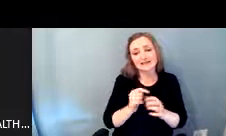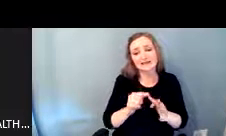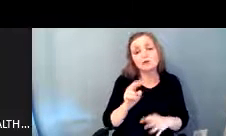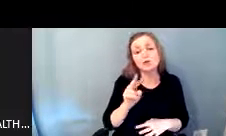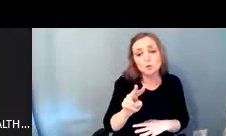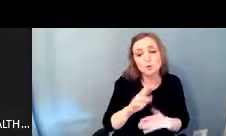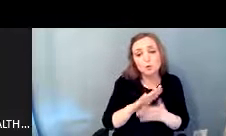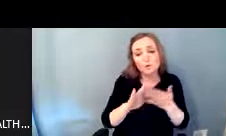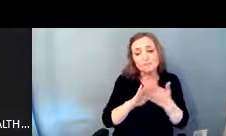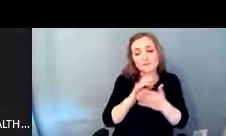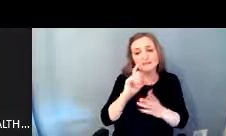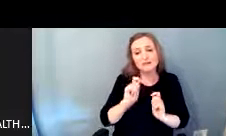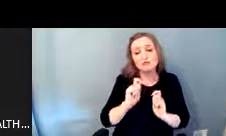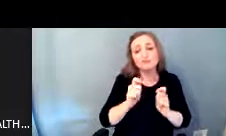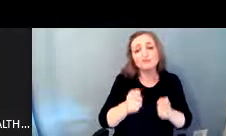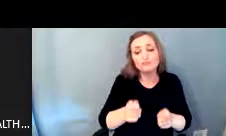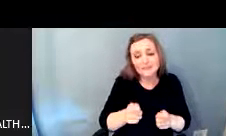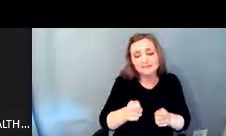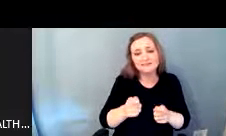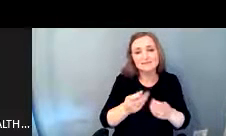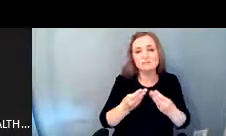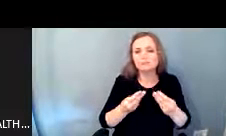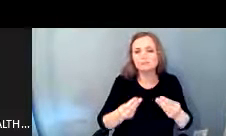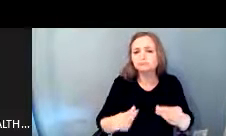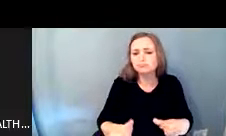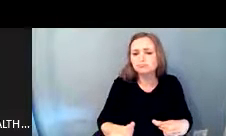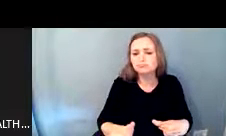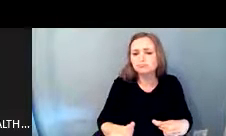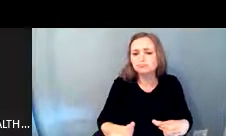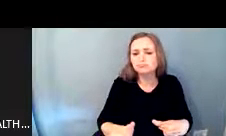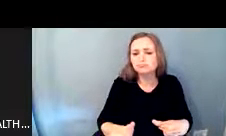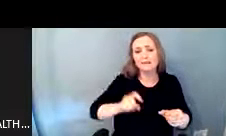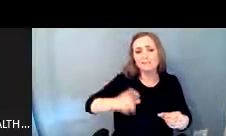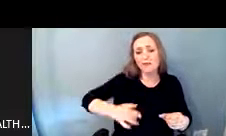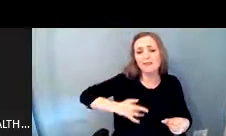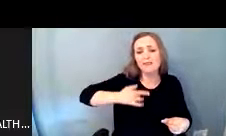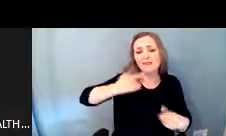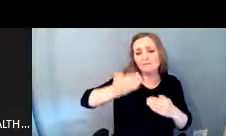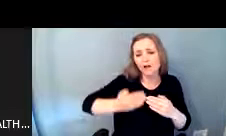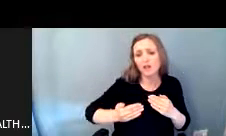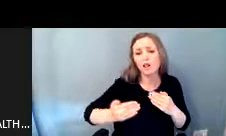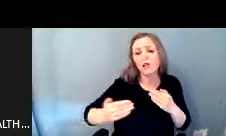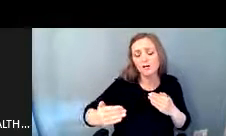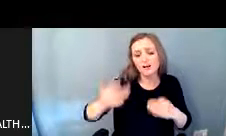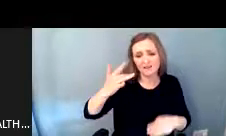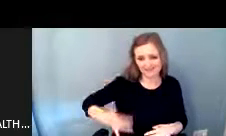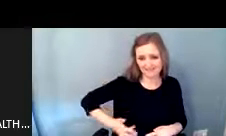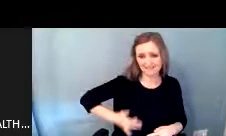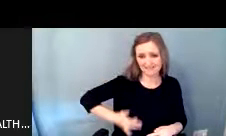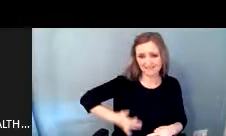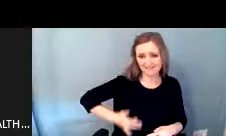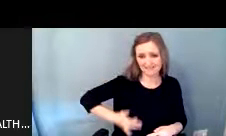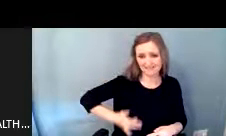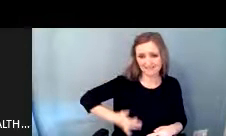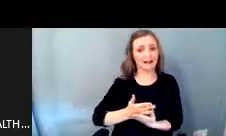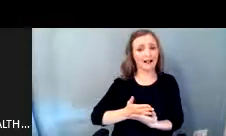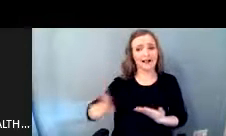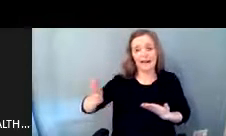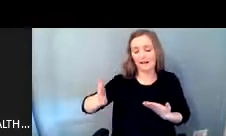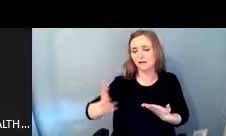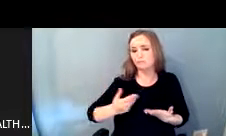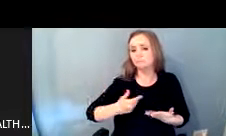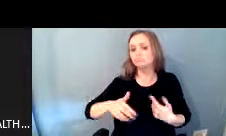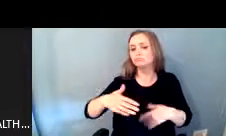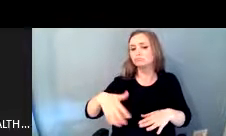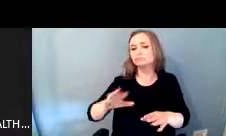an earlier stage diagnosis to see more people survive their cancer. Can we have the next